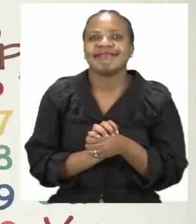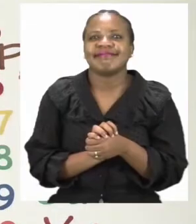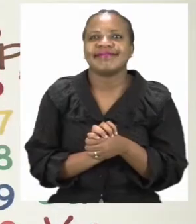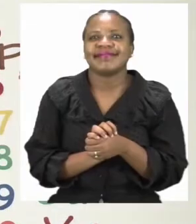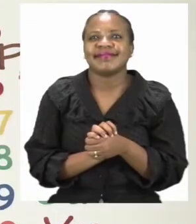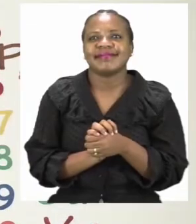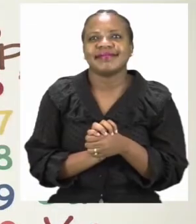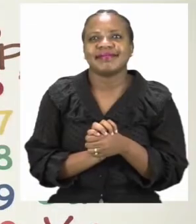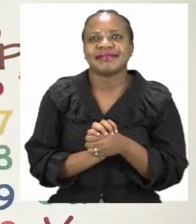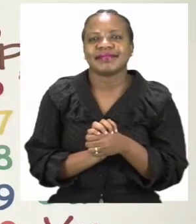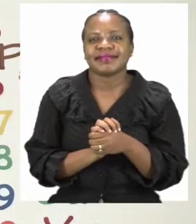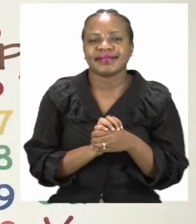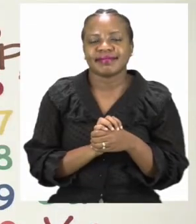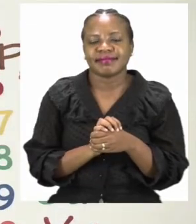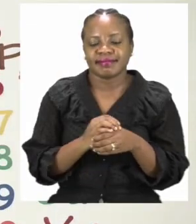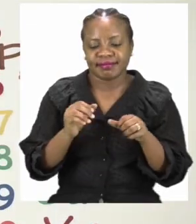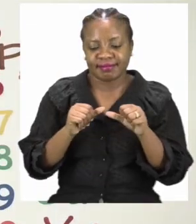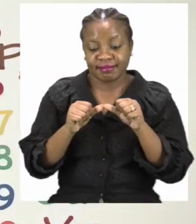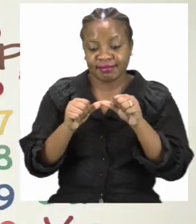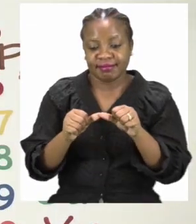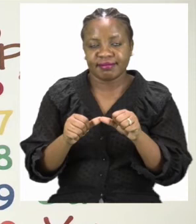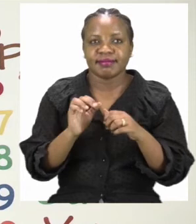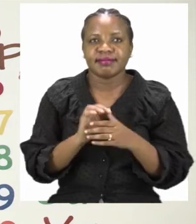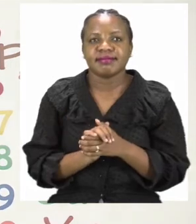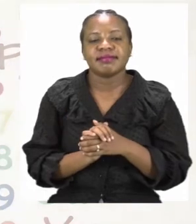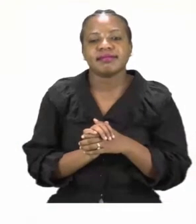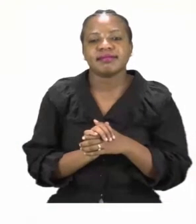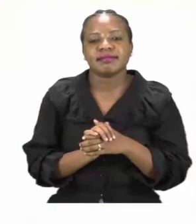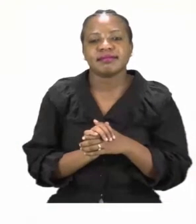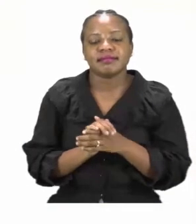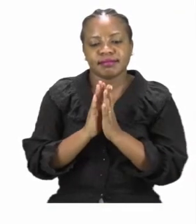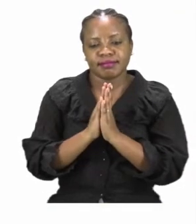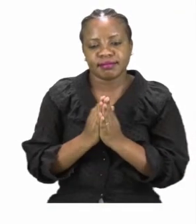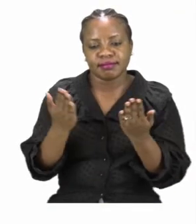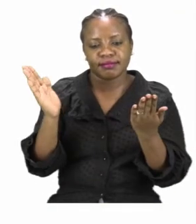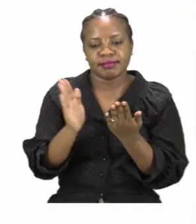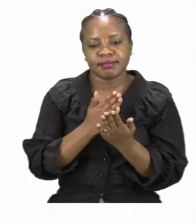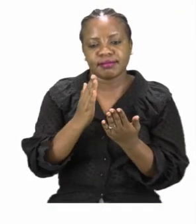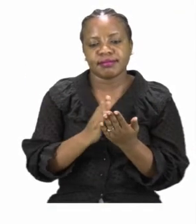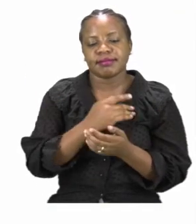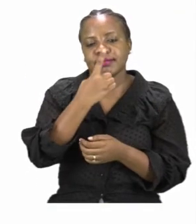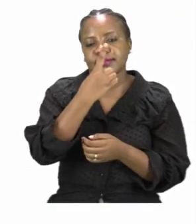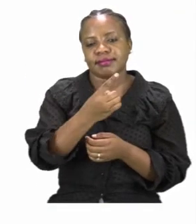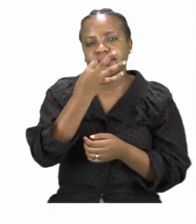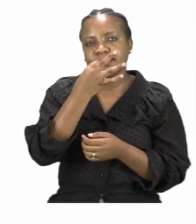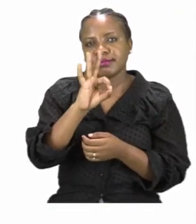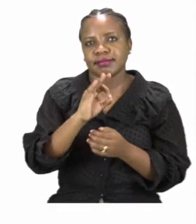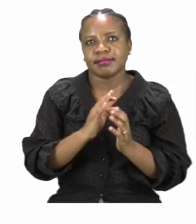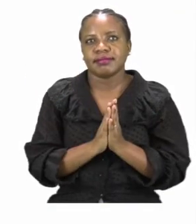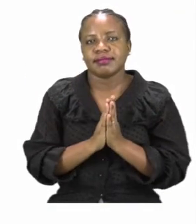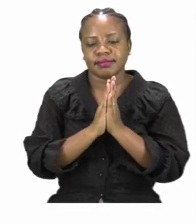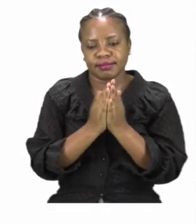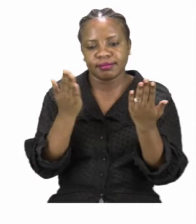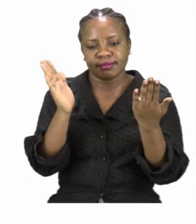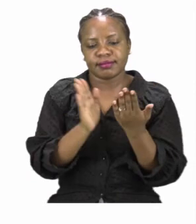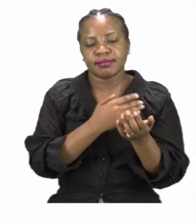For our next activity, boys and girls, let us turn to page 19. On page 19, we are going to